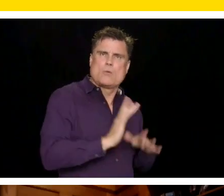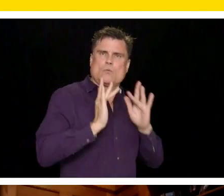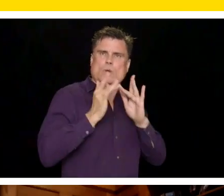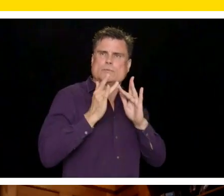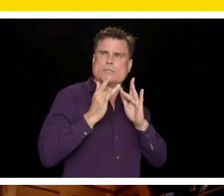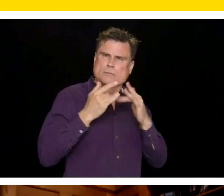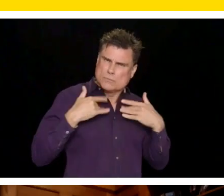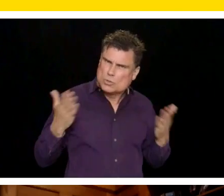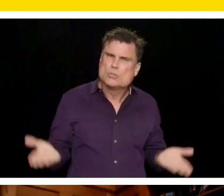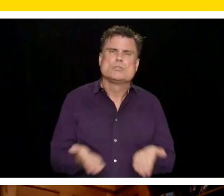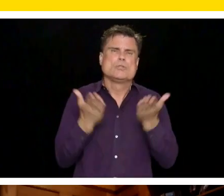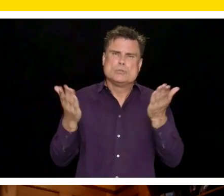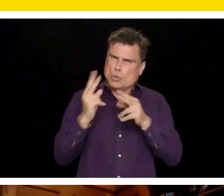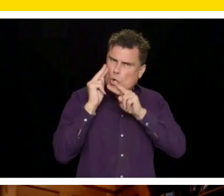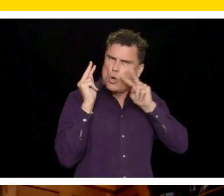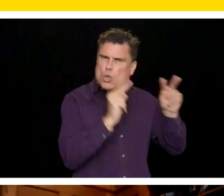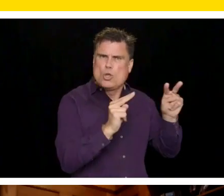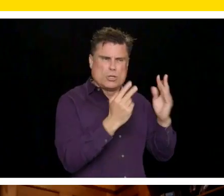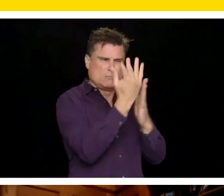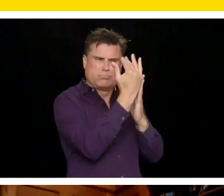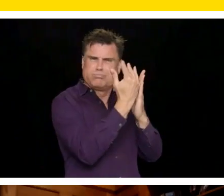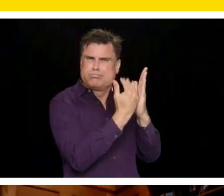BC website is